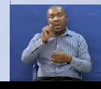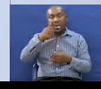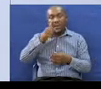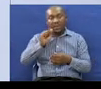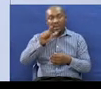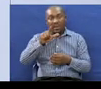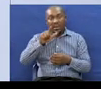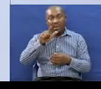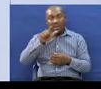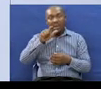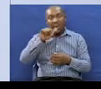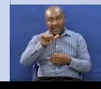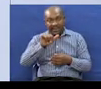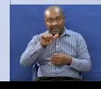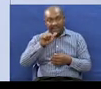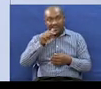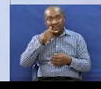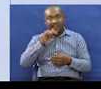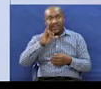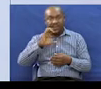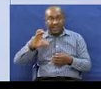The formula for potassium chlorate,